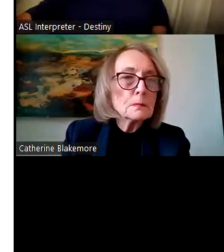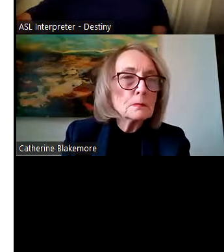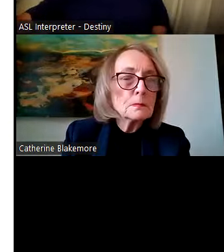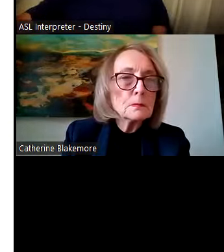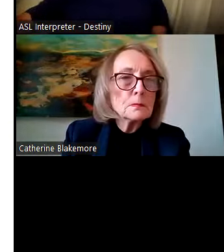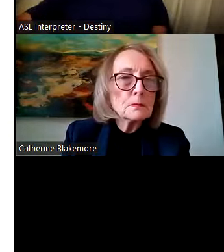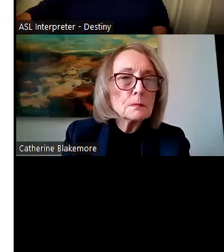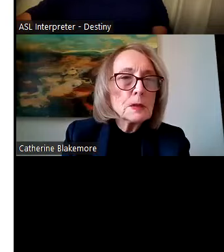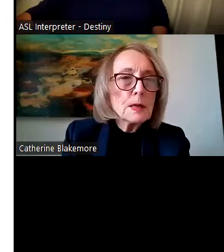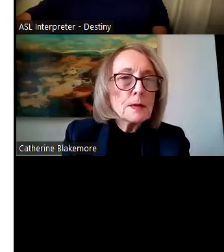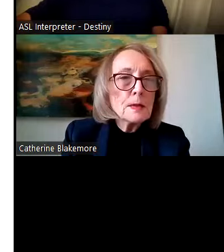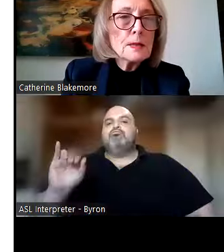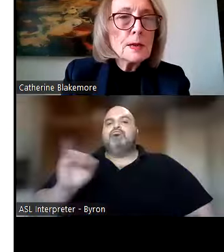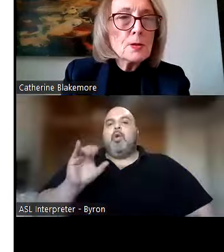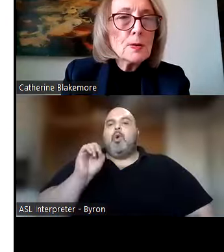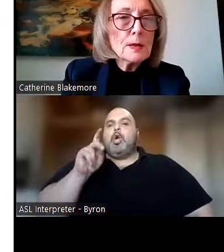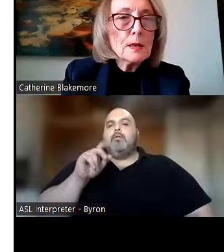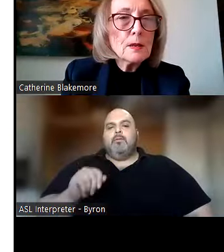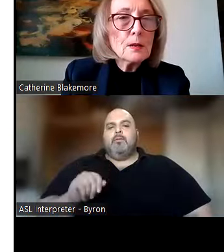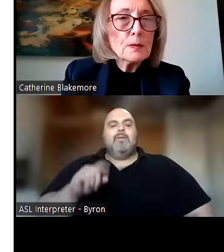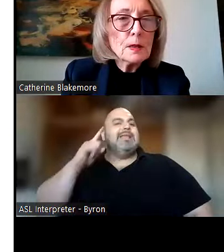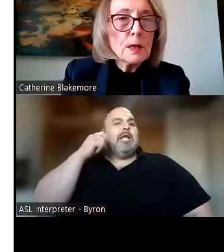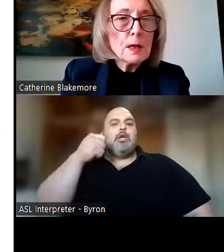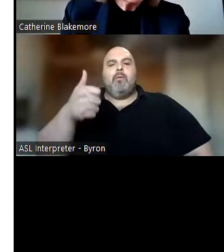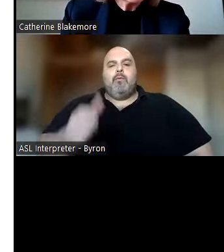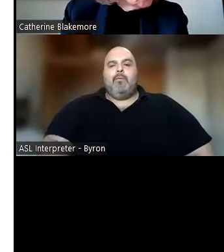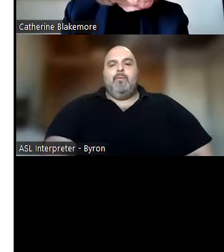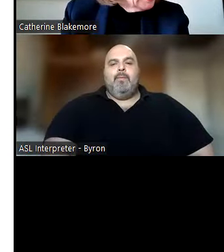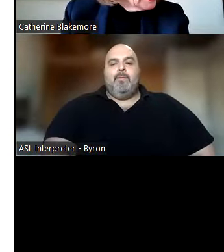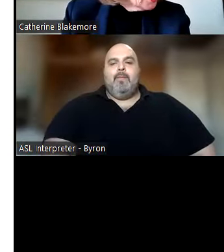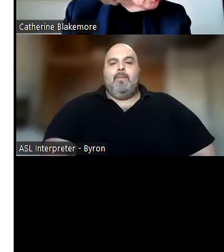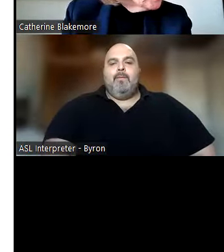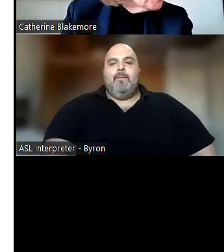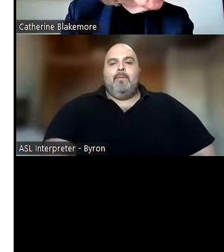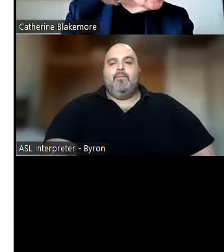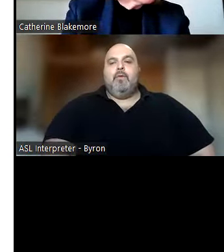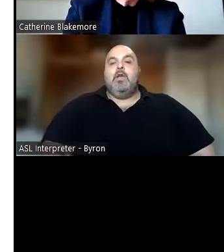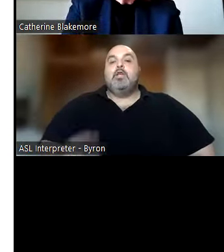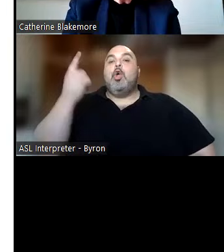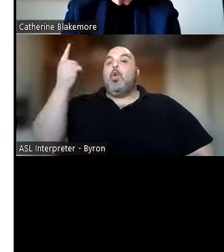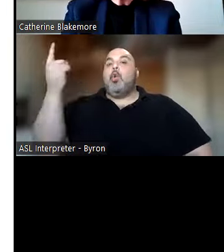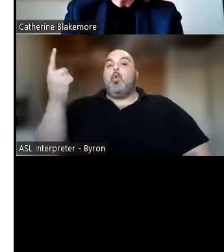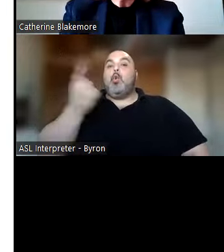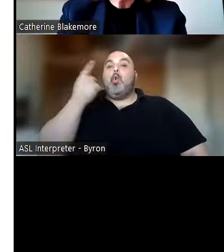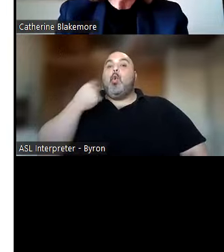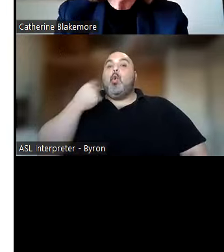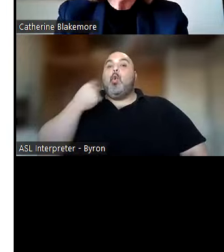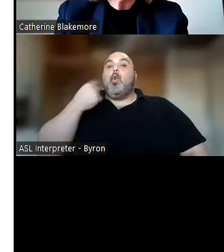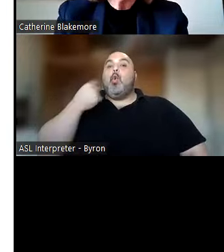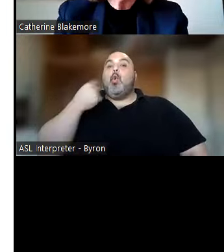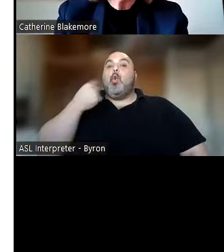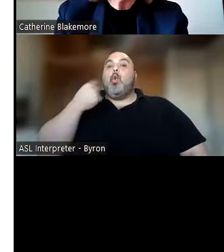It looks like we're good, Catherine. Sounds great. Thank you. So as always, we are really fortunate to